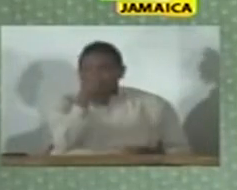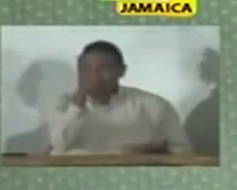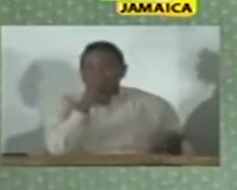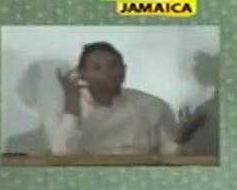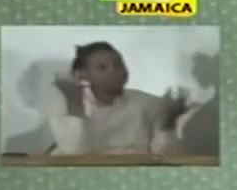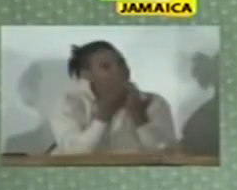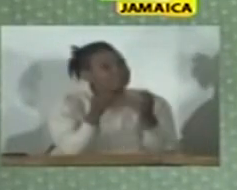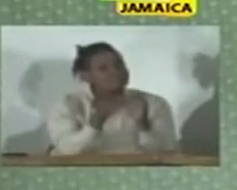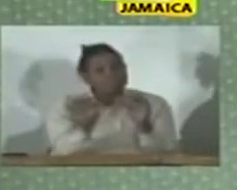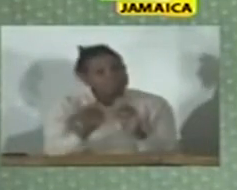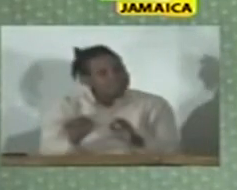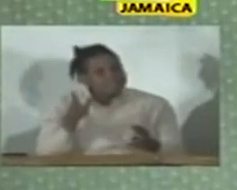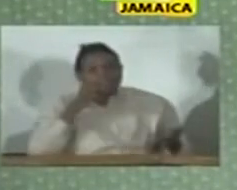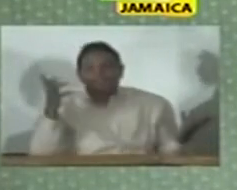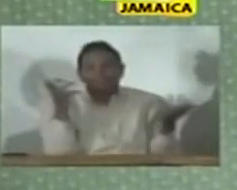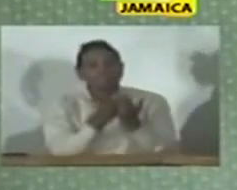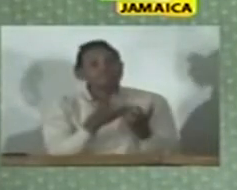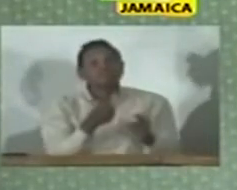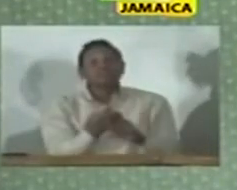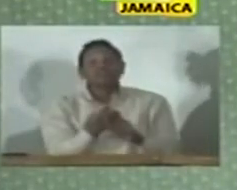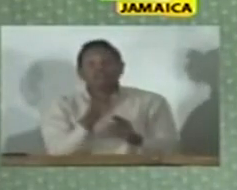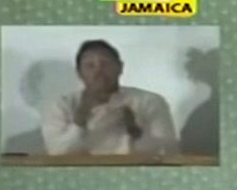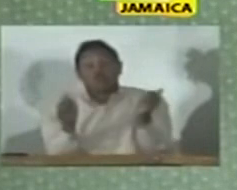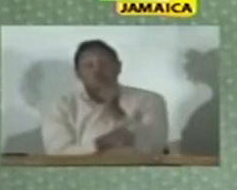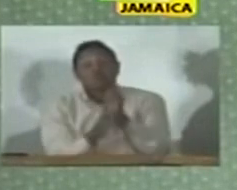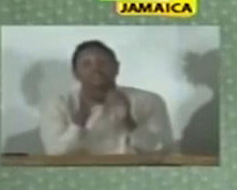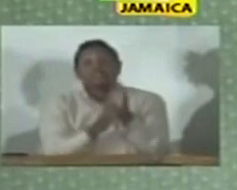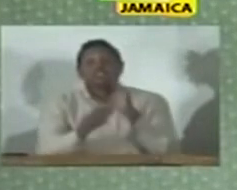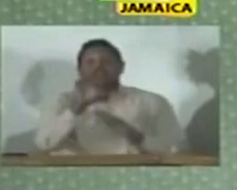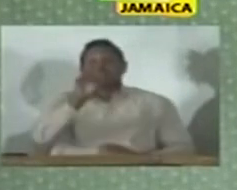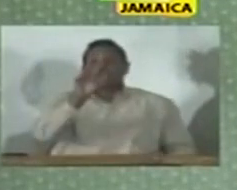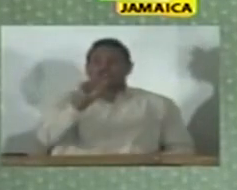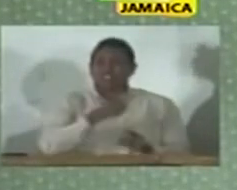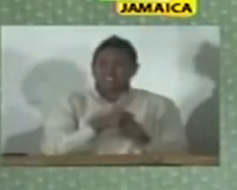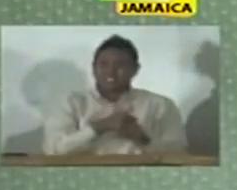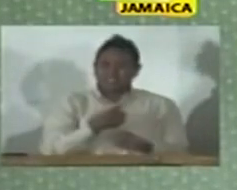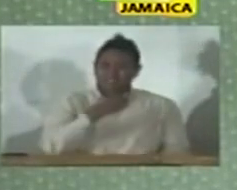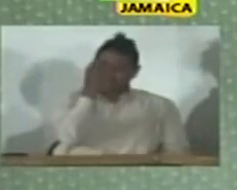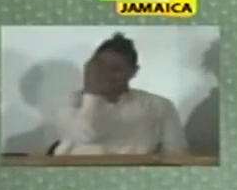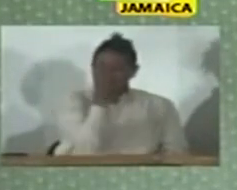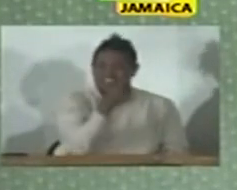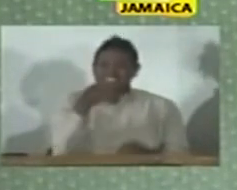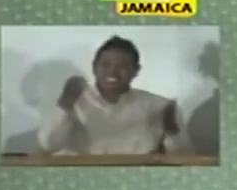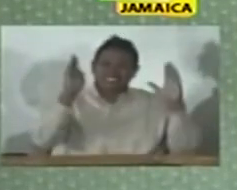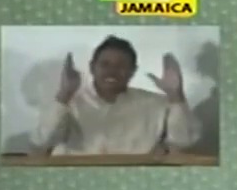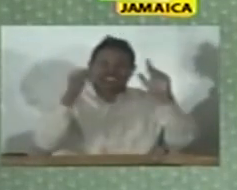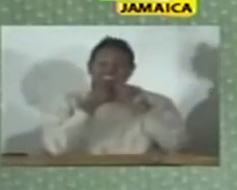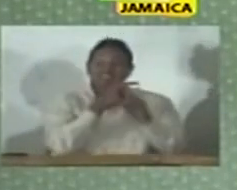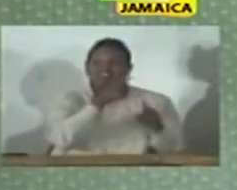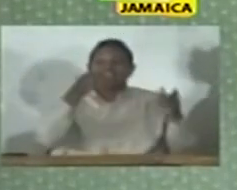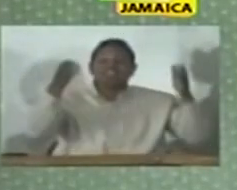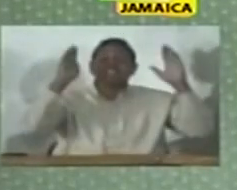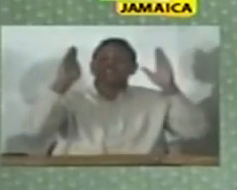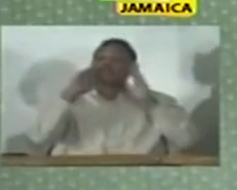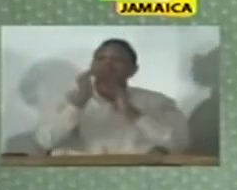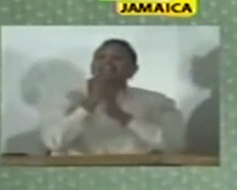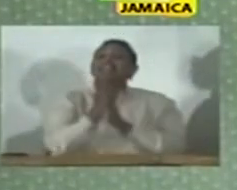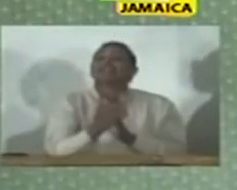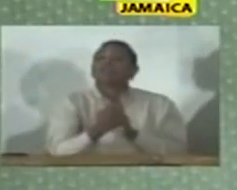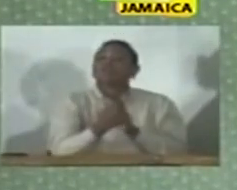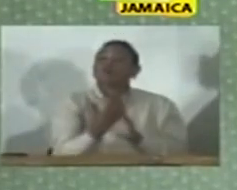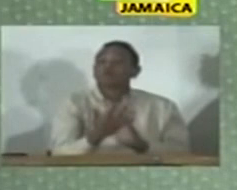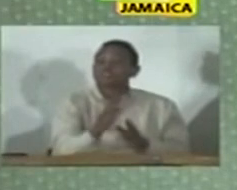occasion, under Section 43, I brought to his attention and to the attention of the Leader of the